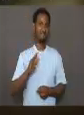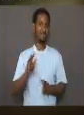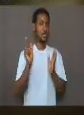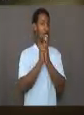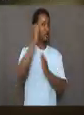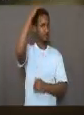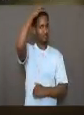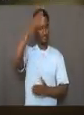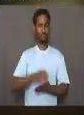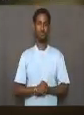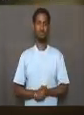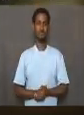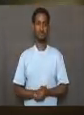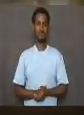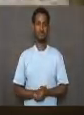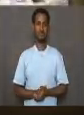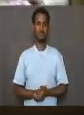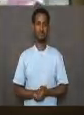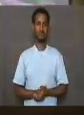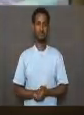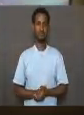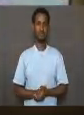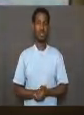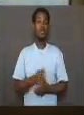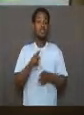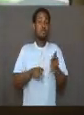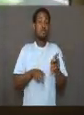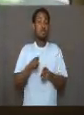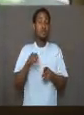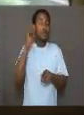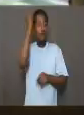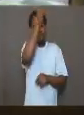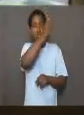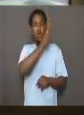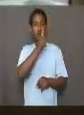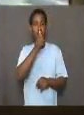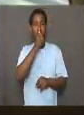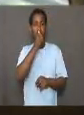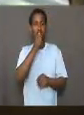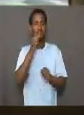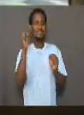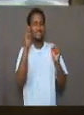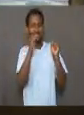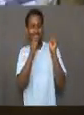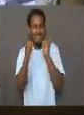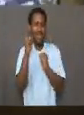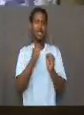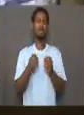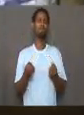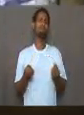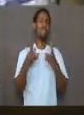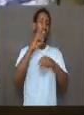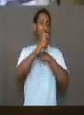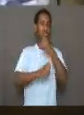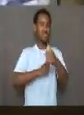FDRE Constitution. The people of Ethiopia struggled for many